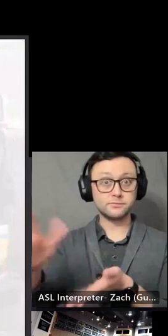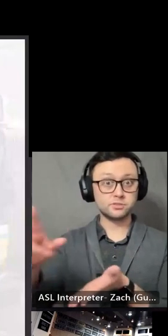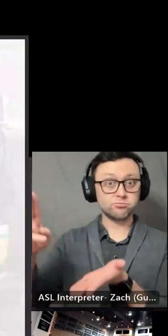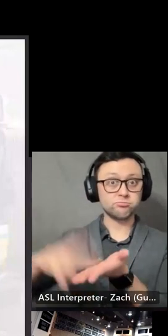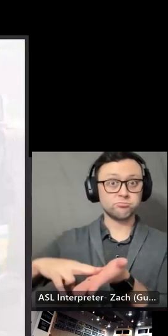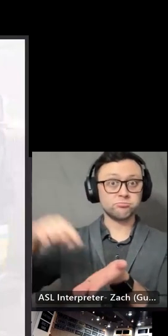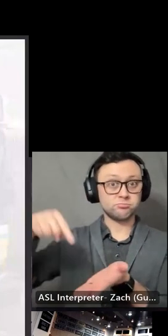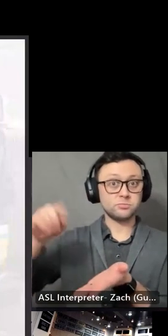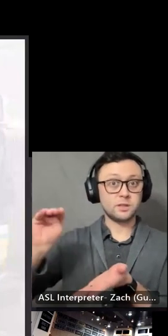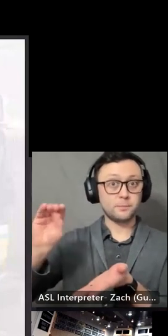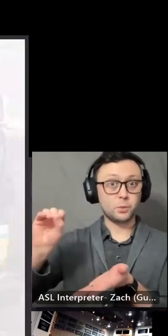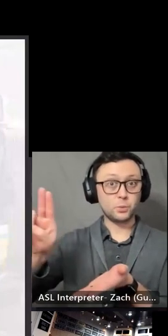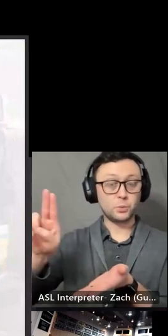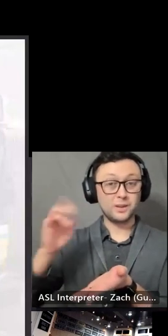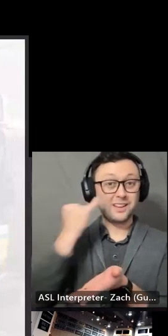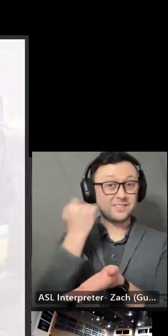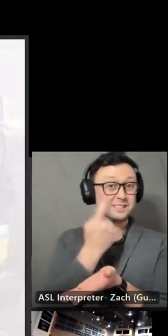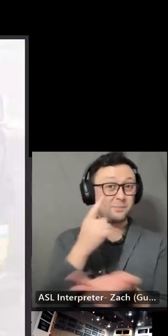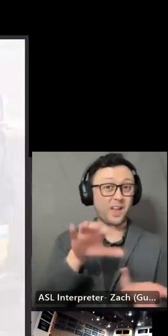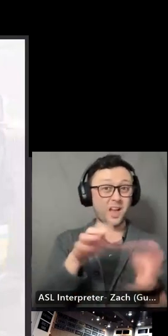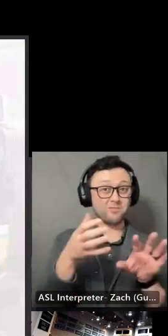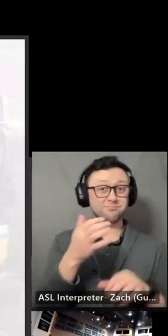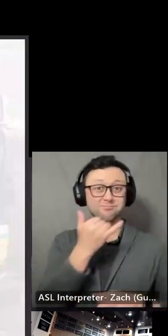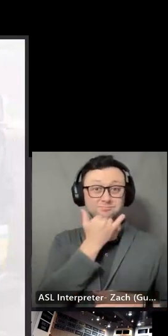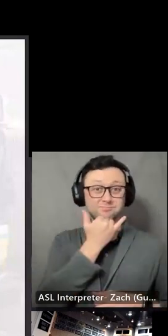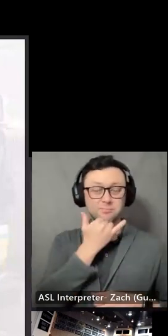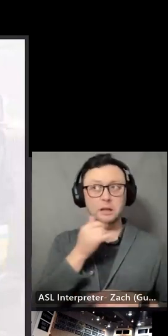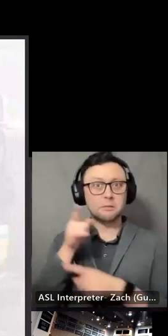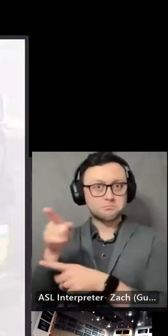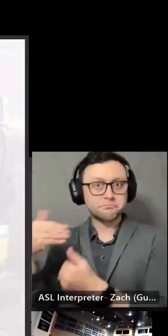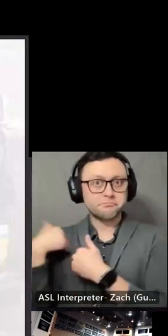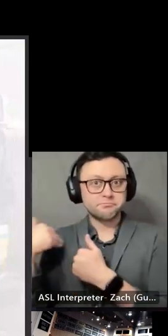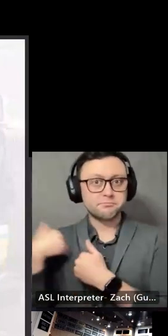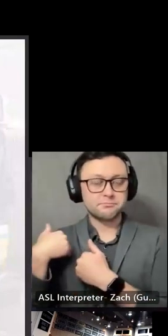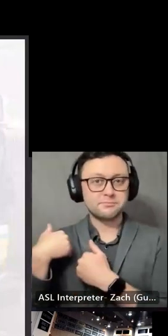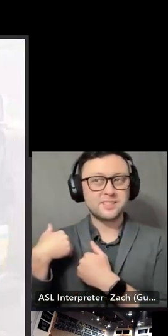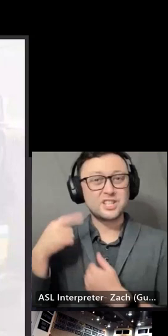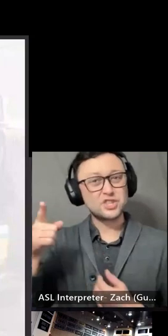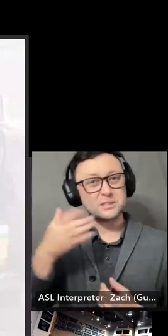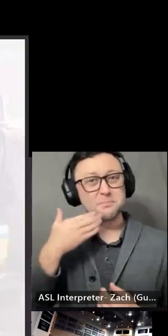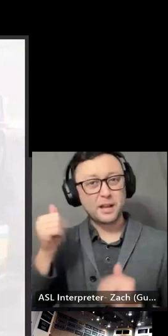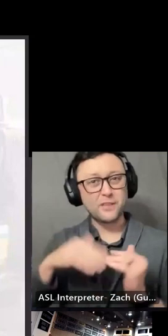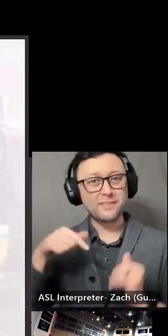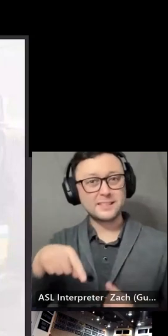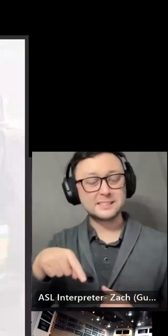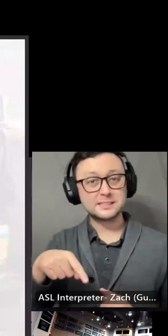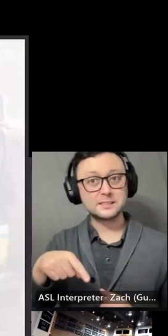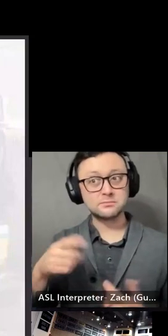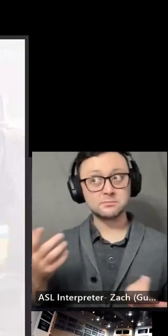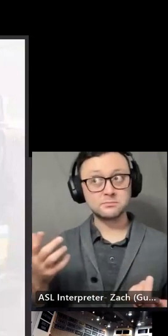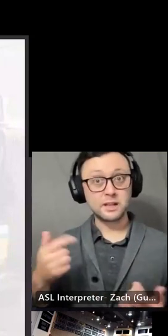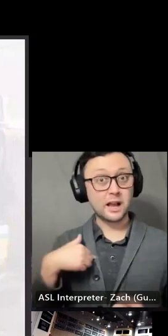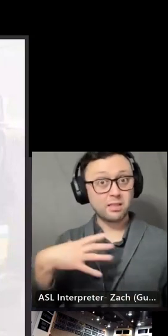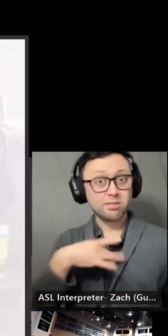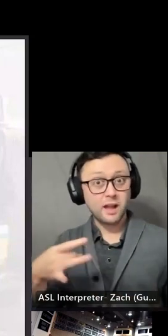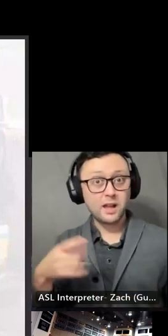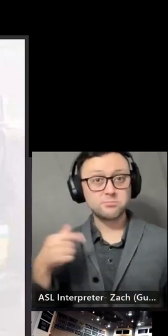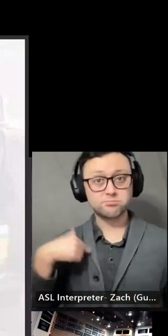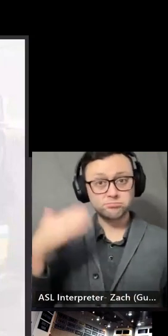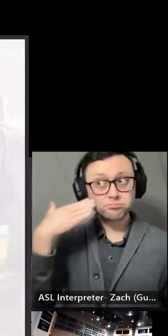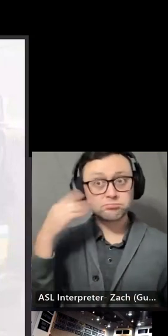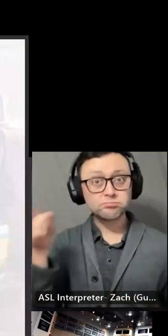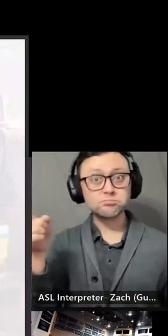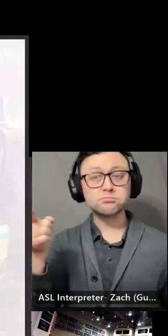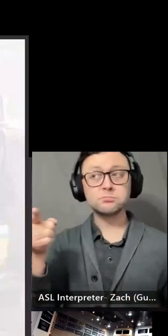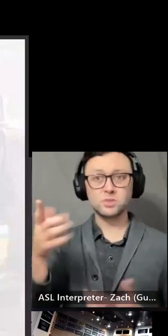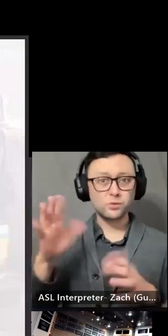she's responsible. And quite honestly, we hold her responsible at this point. She's better than this. I voted for her. I like her. I know her. I've worked with